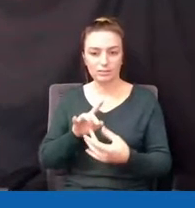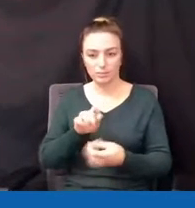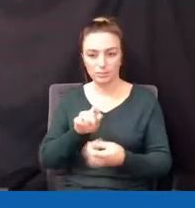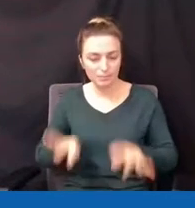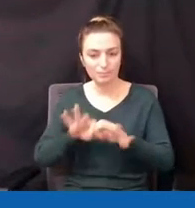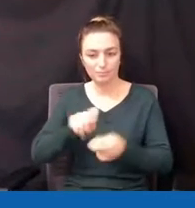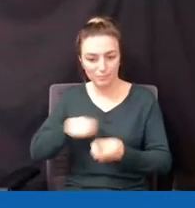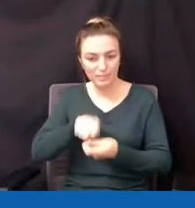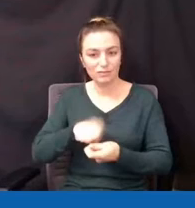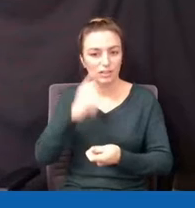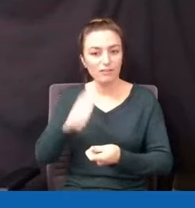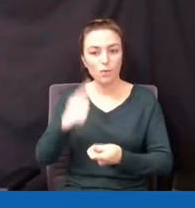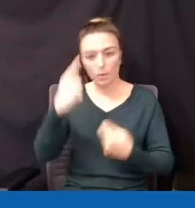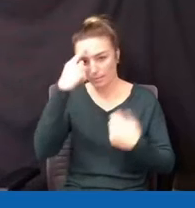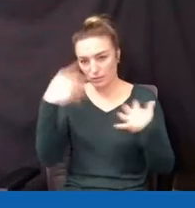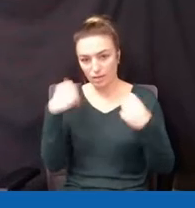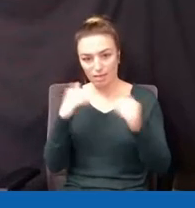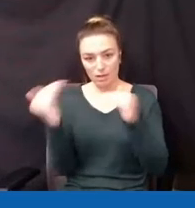you just,